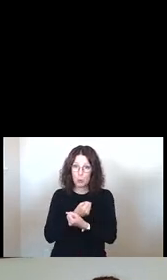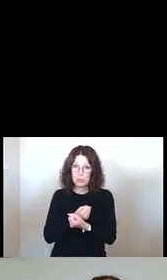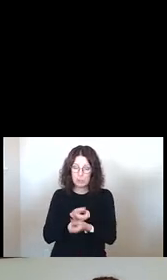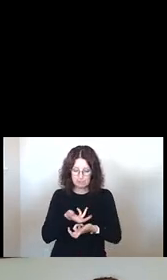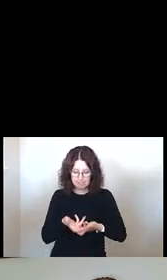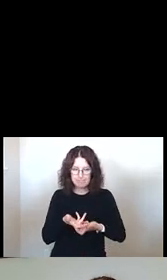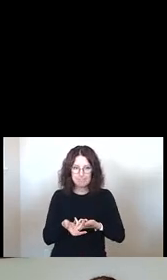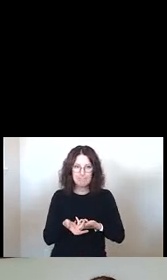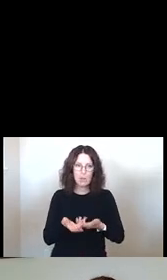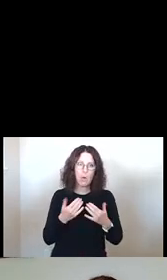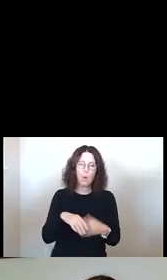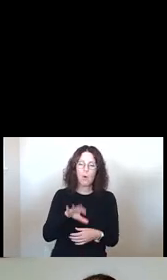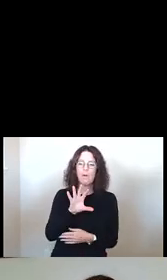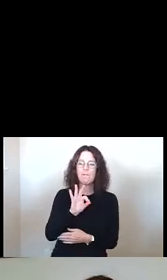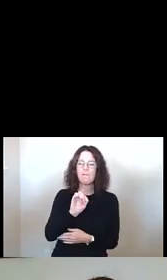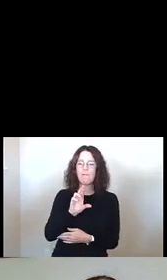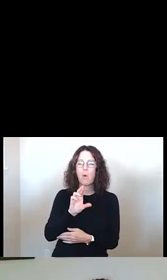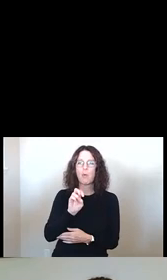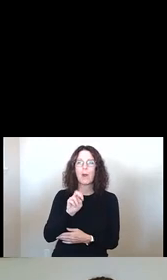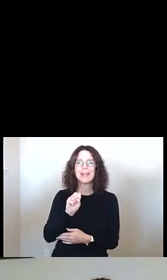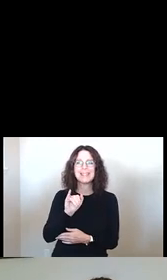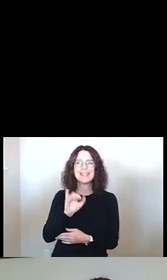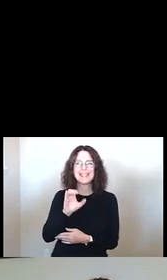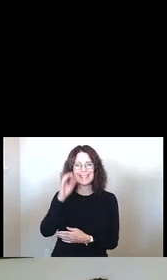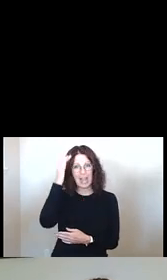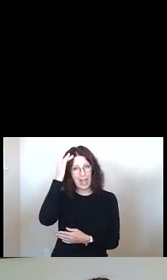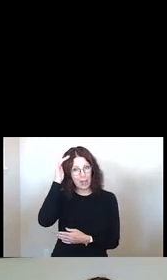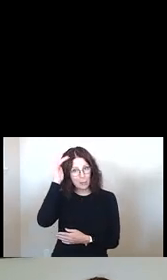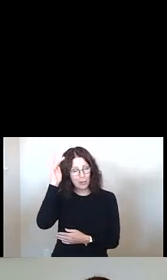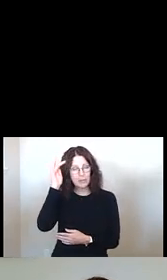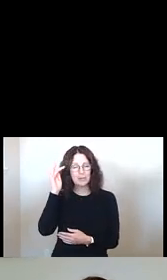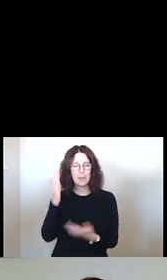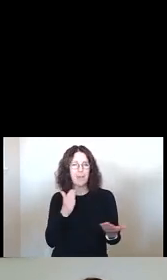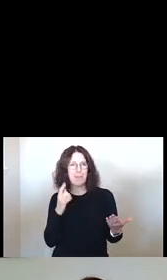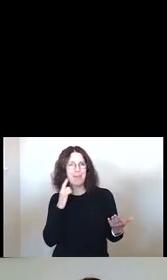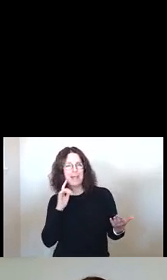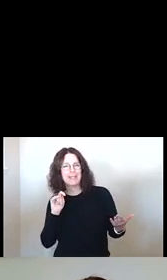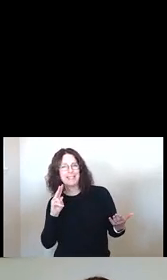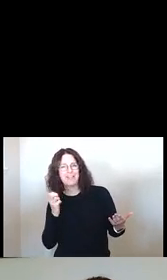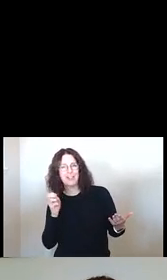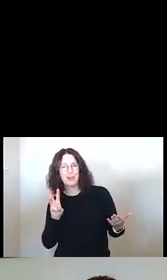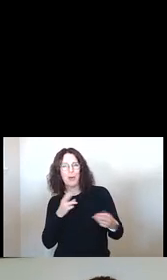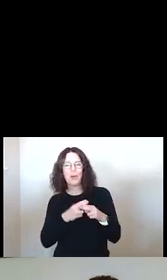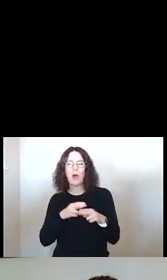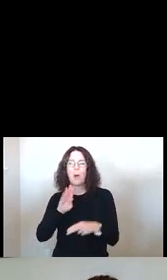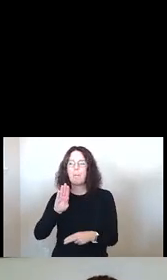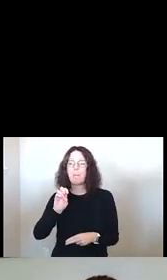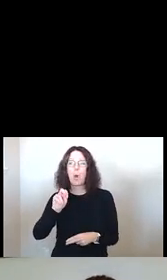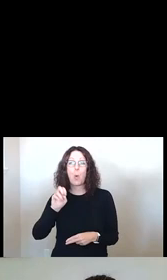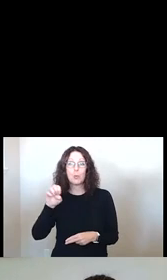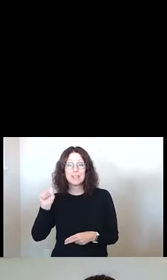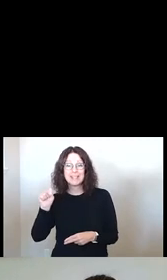might identify with TV programs like Bones, and we go into it on a whole new level. Next slide, please.